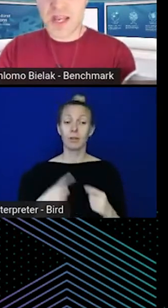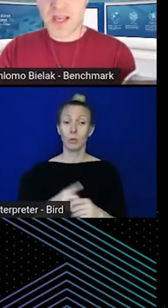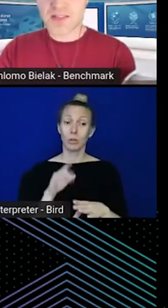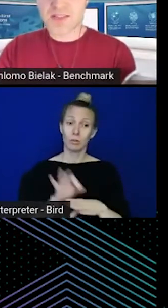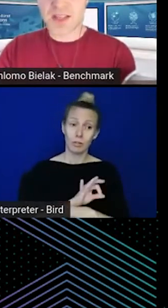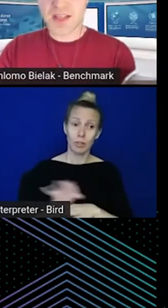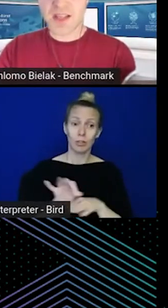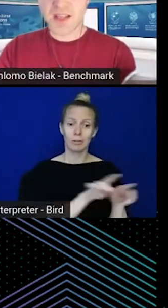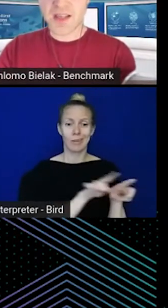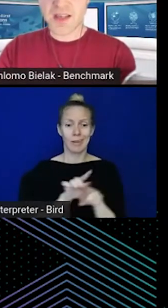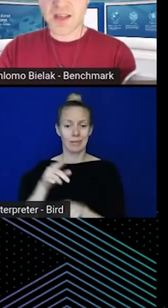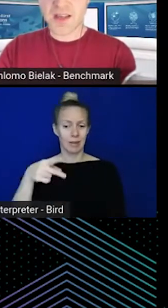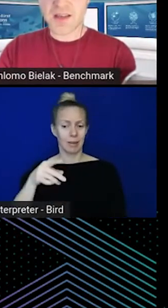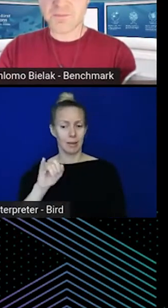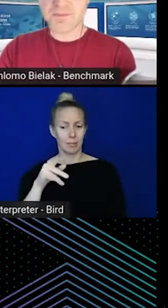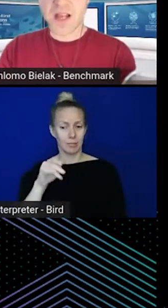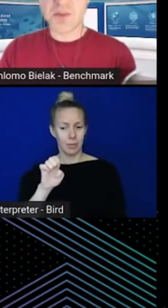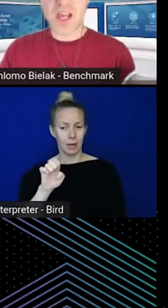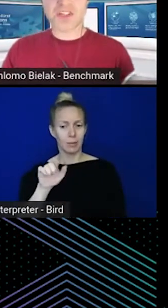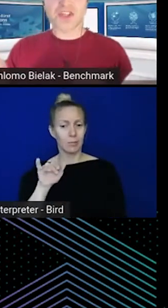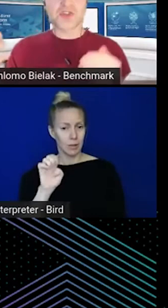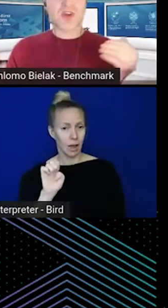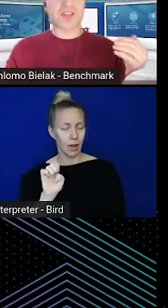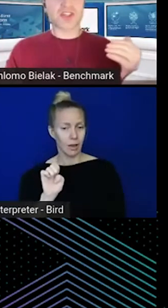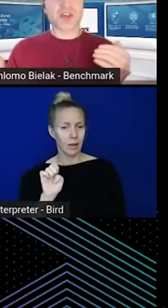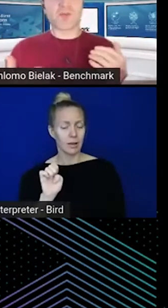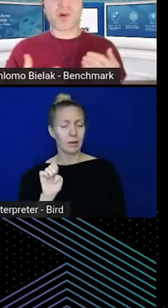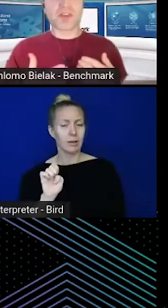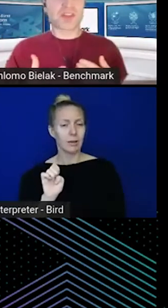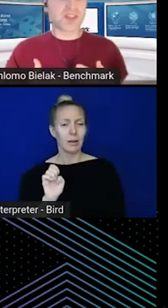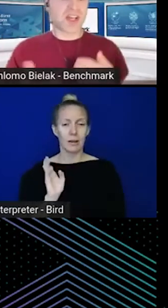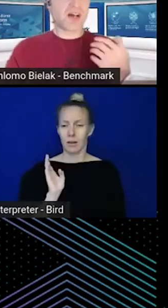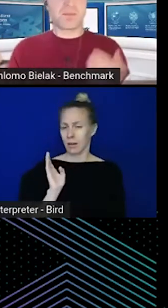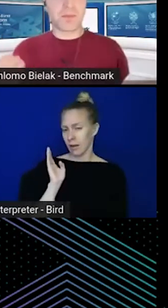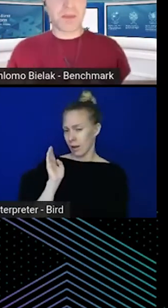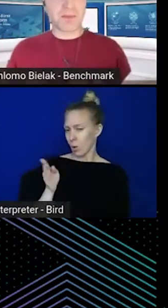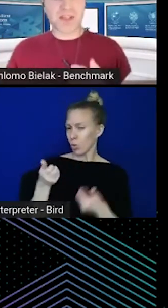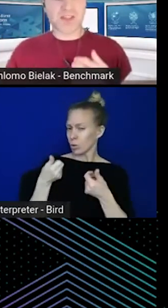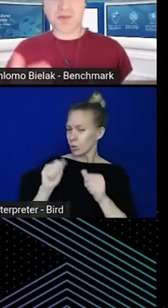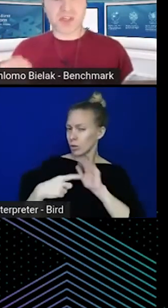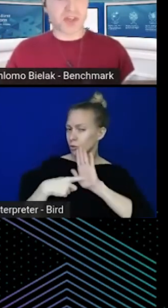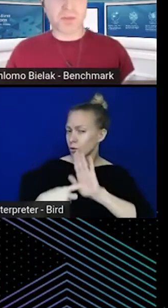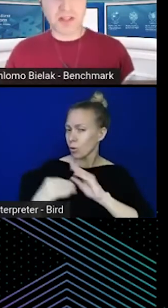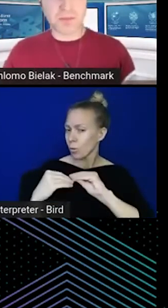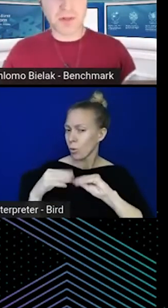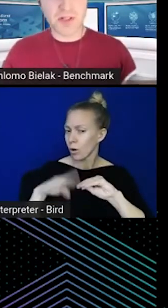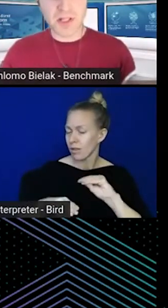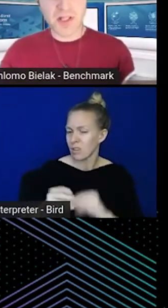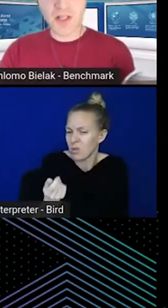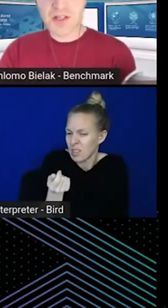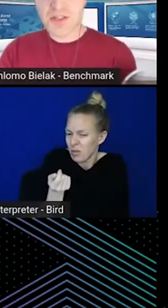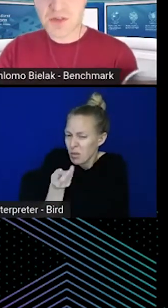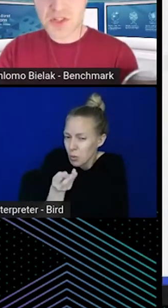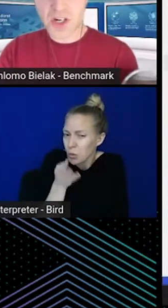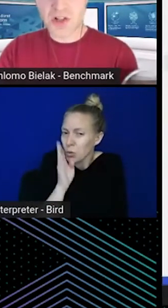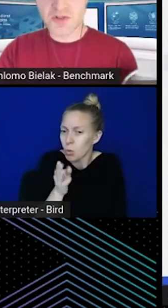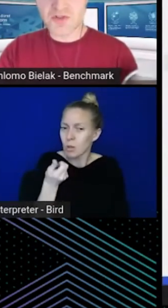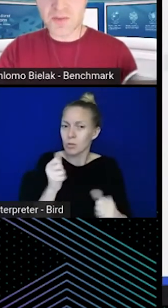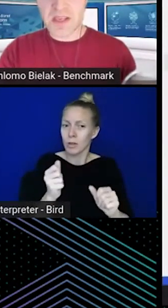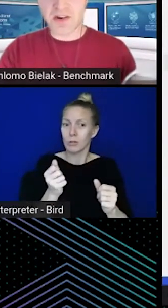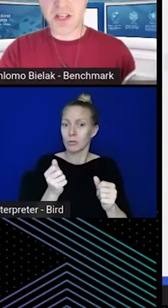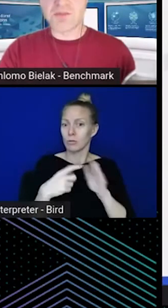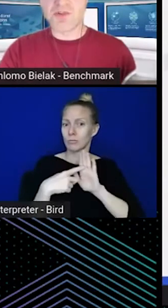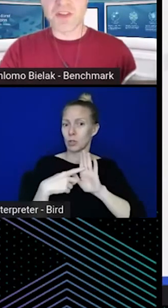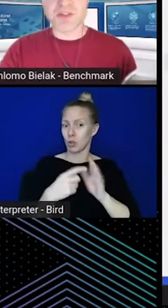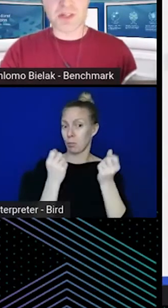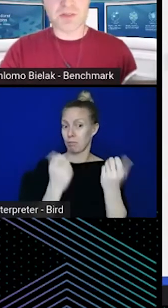I'll go to next. I'm going to actually try to show more than just a couple pipelines. I'm going to show multiple. So I'm just going to close